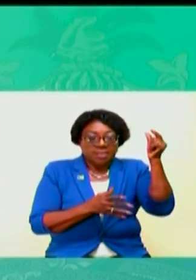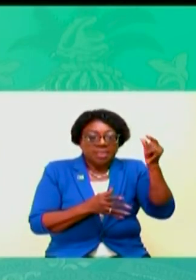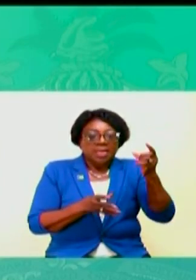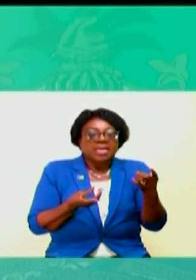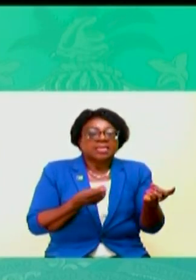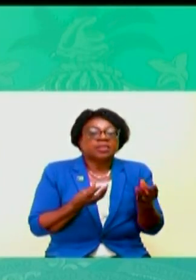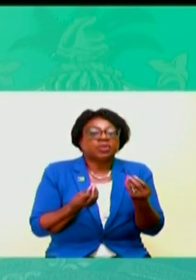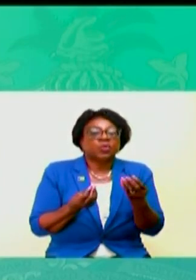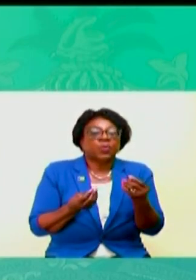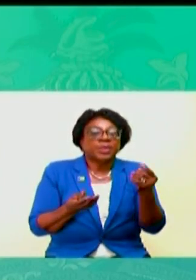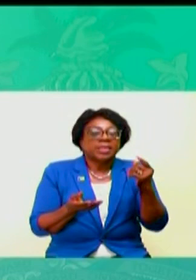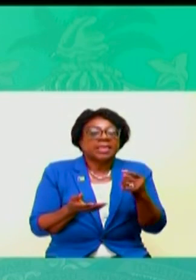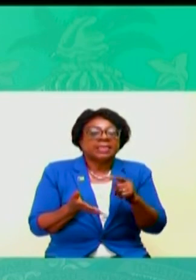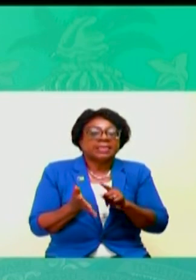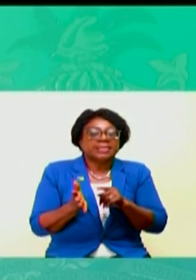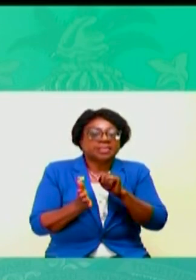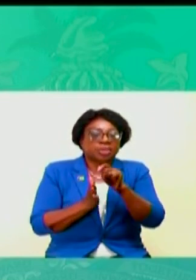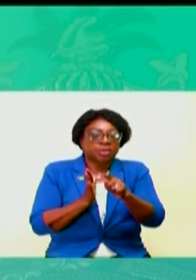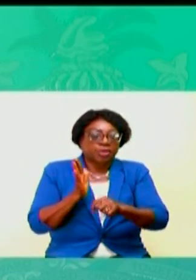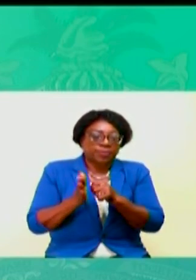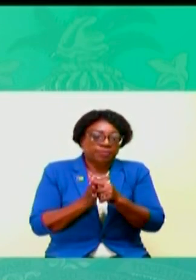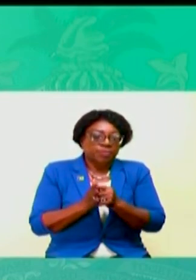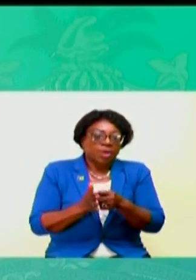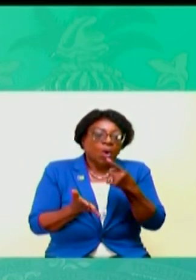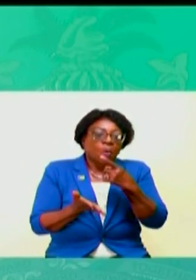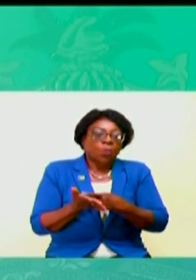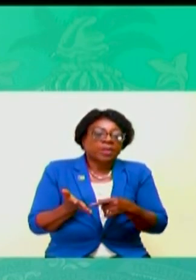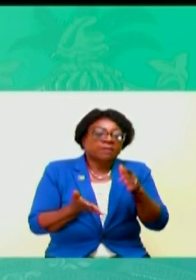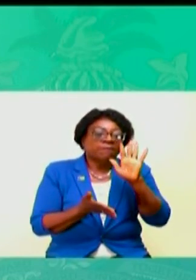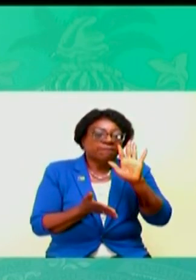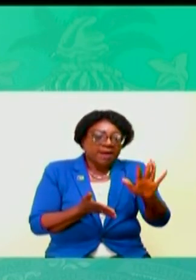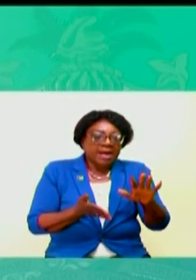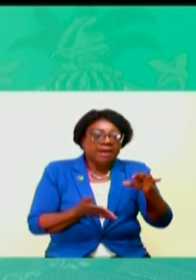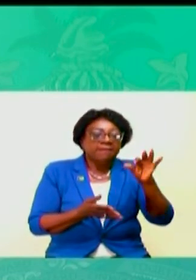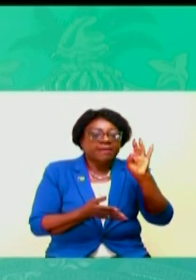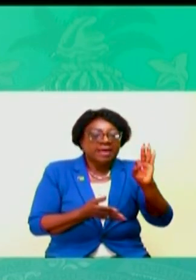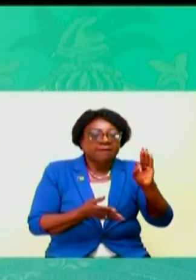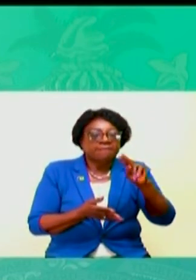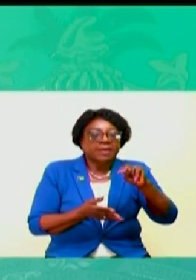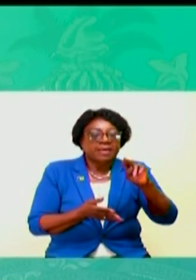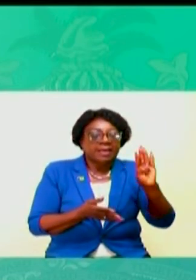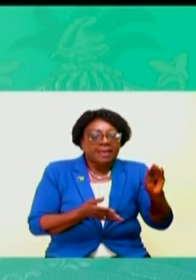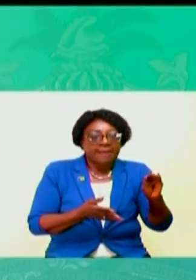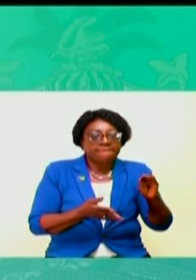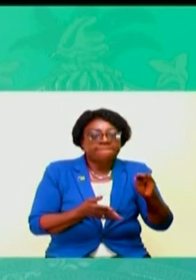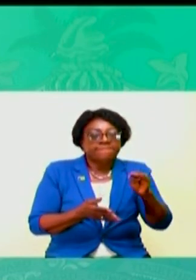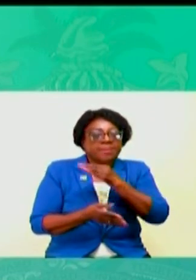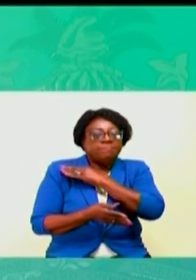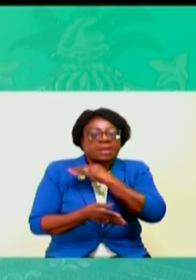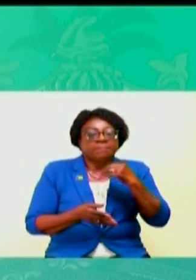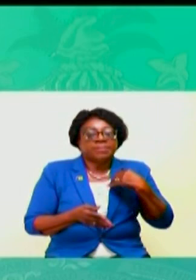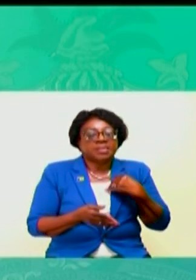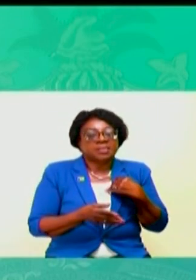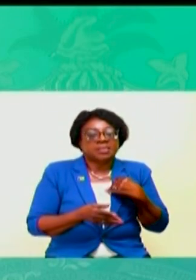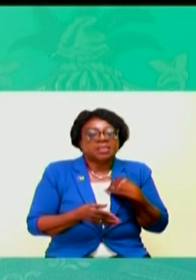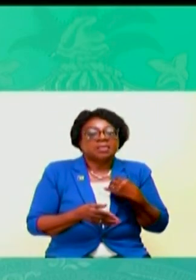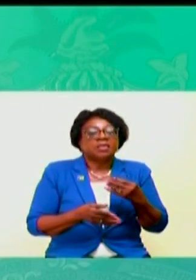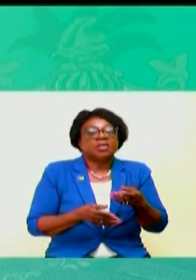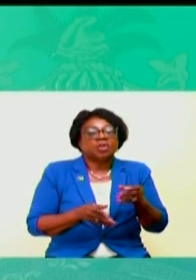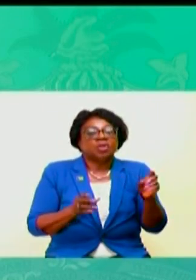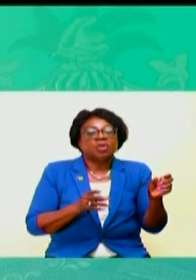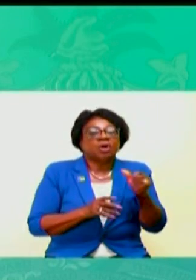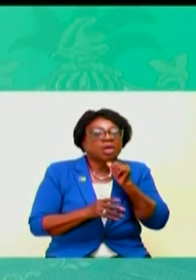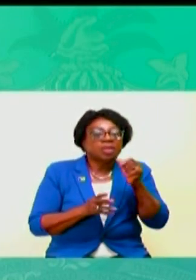doing in this term what the 5 sitting members of Parliament for Grand Bahama could not do in the last